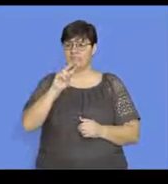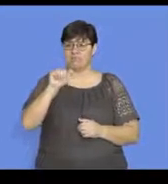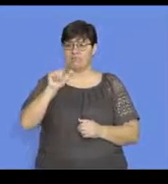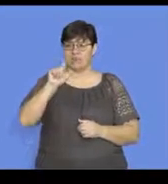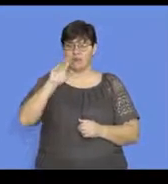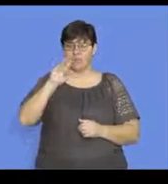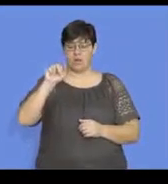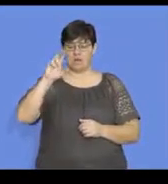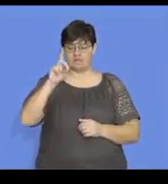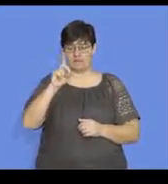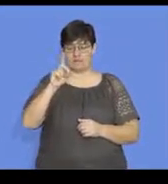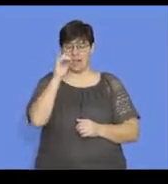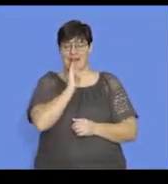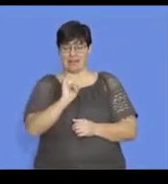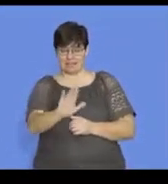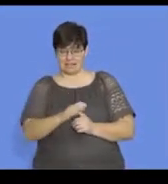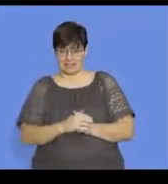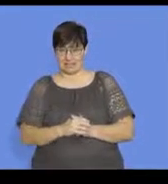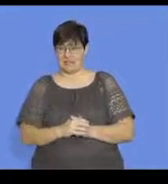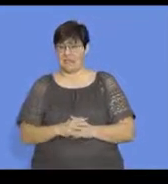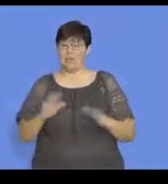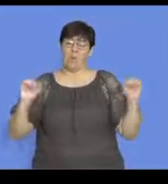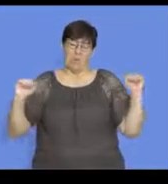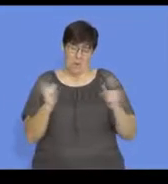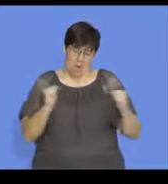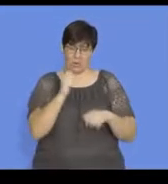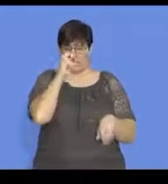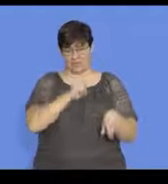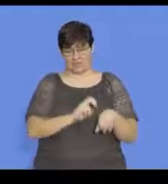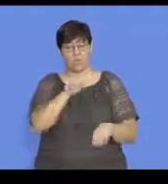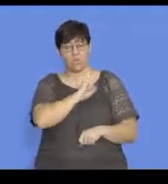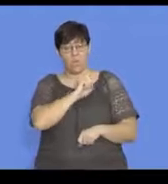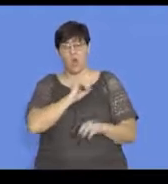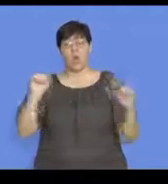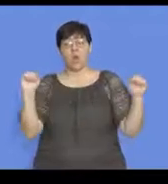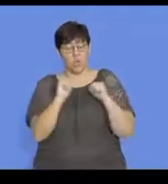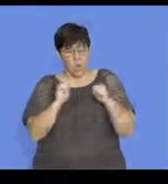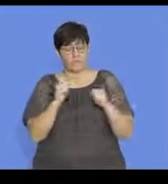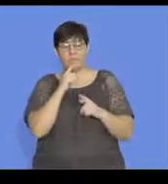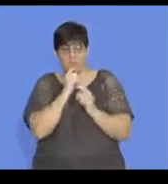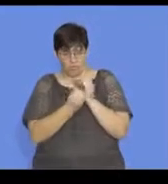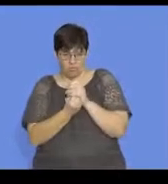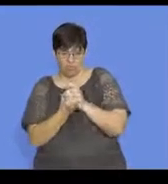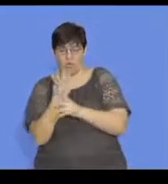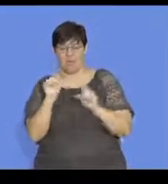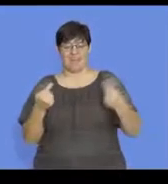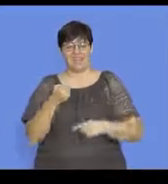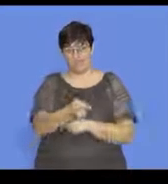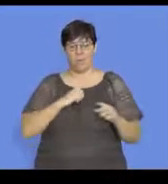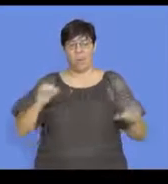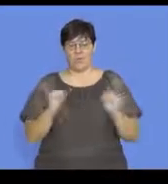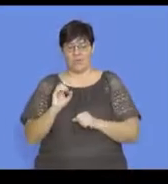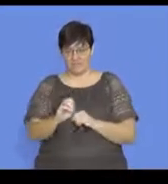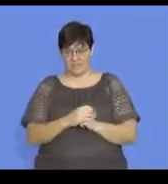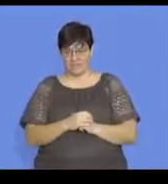really needs to be cold, guys, because the cold keeps the seeds from germinating. Right here in the